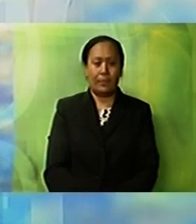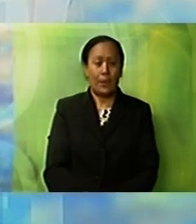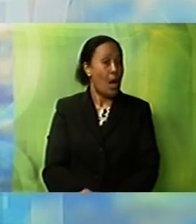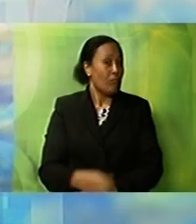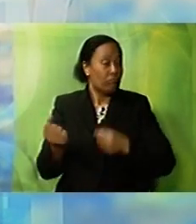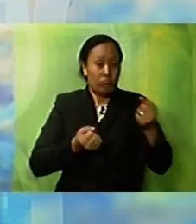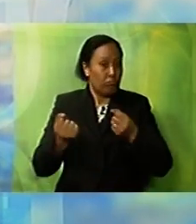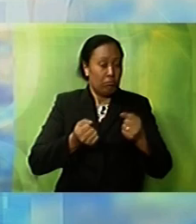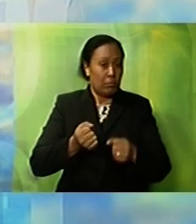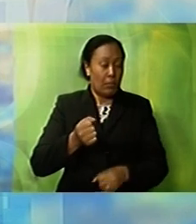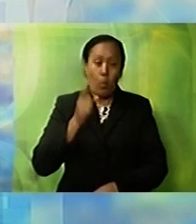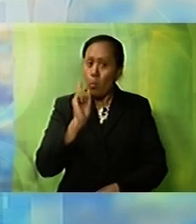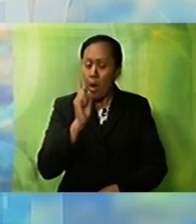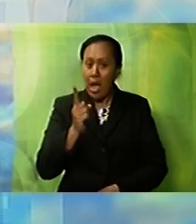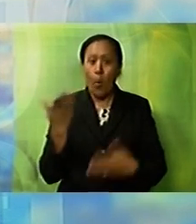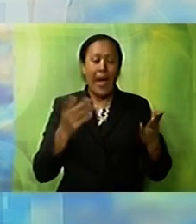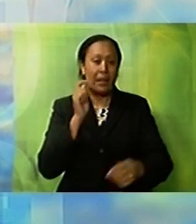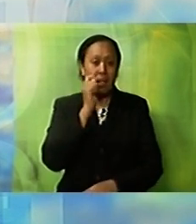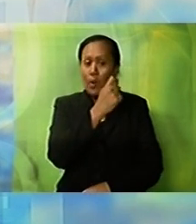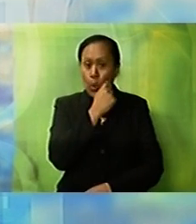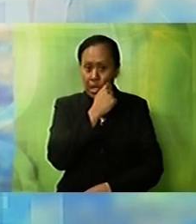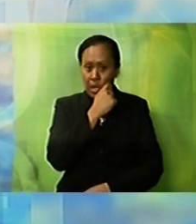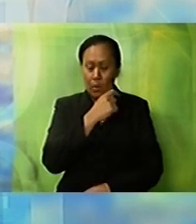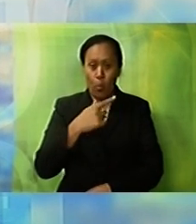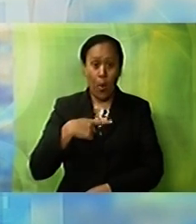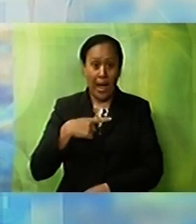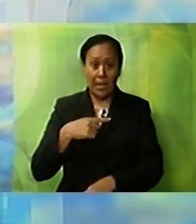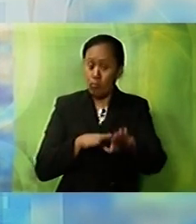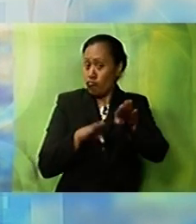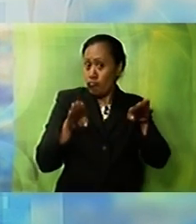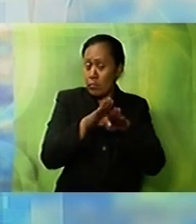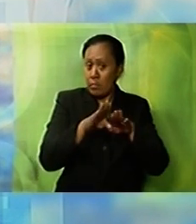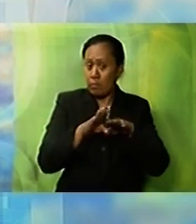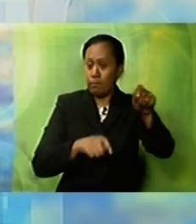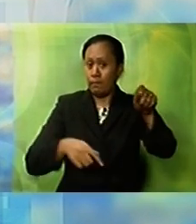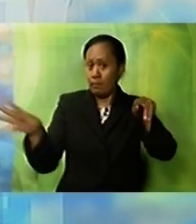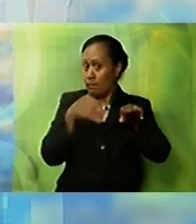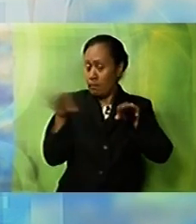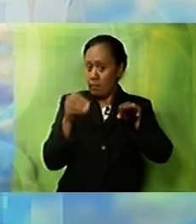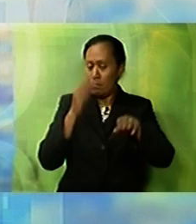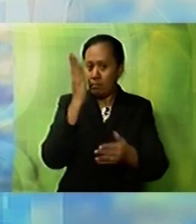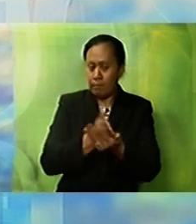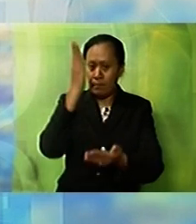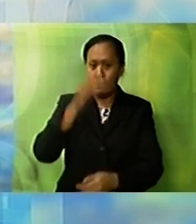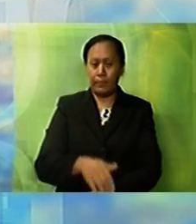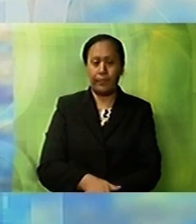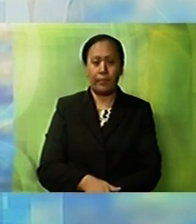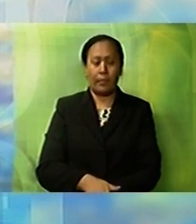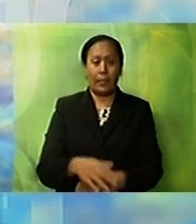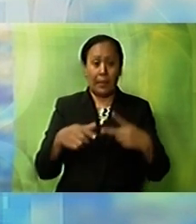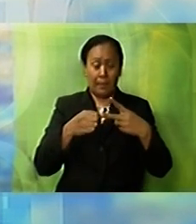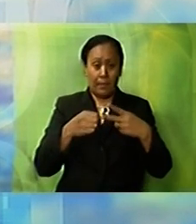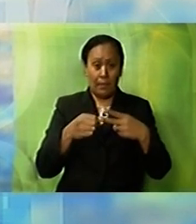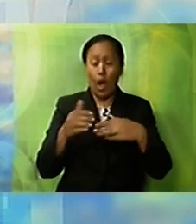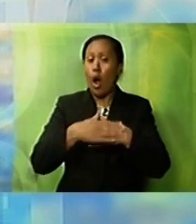Motorists beware on Taveuni because overspeeding will now be strictly monitored. The Fiji Police Force, for the first time, launched its speed